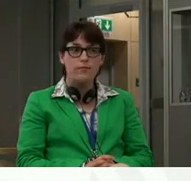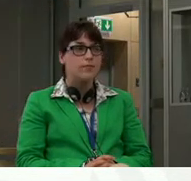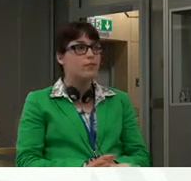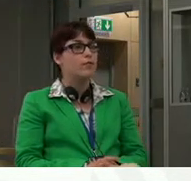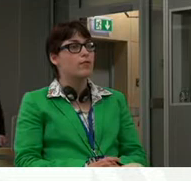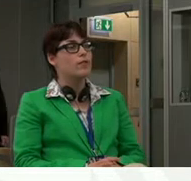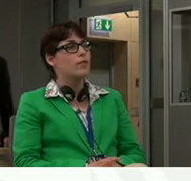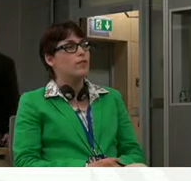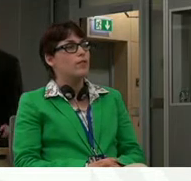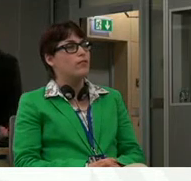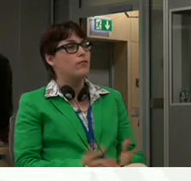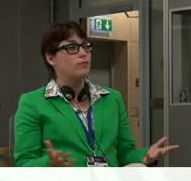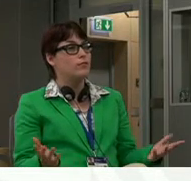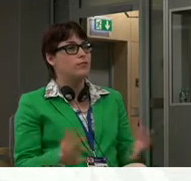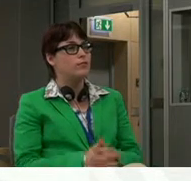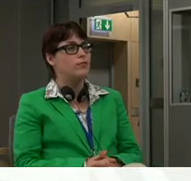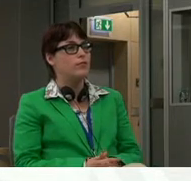Labdien, Excellences!